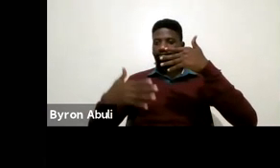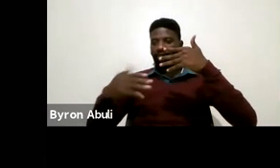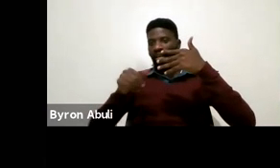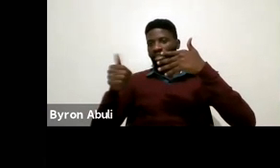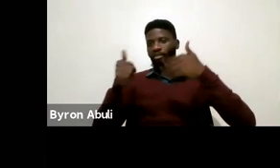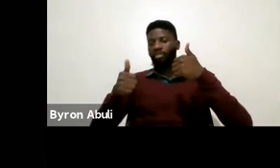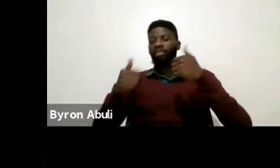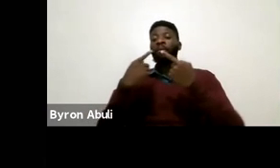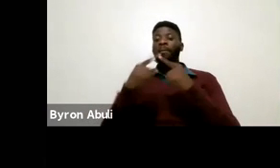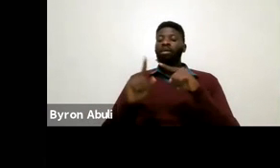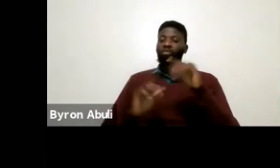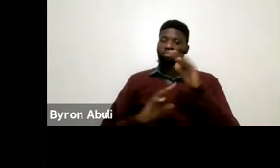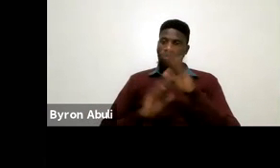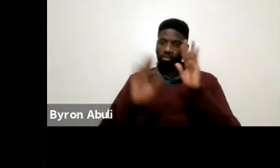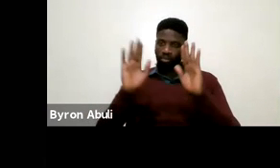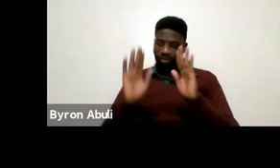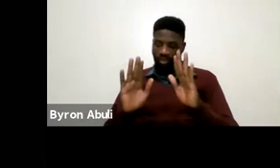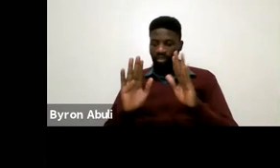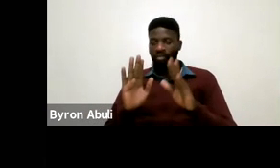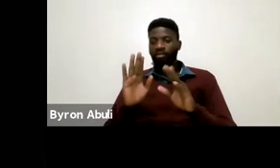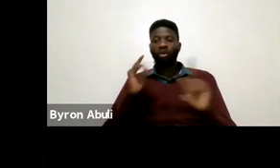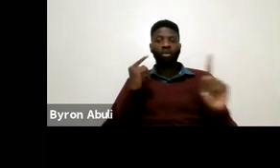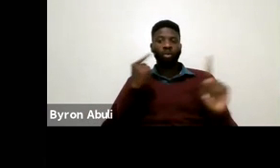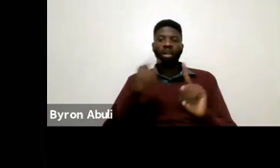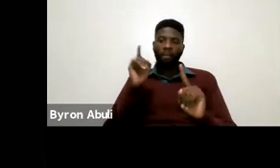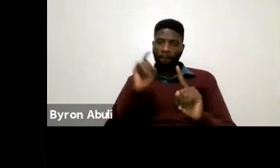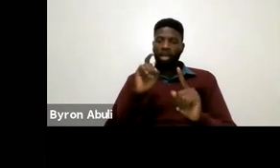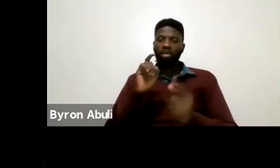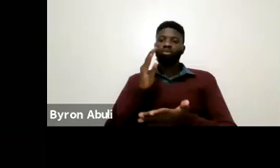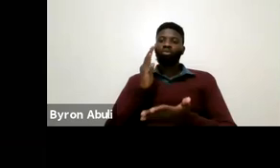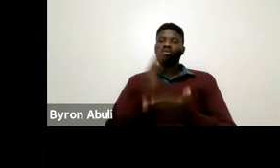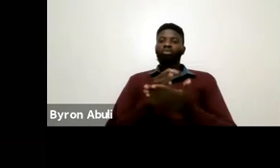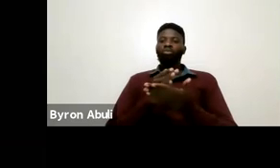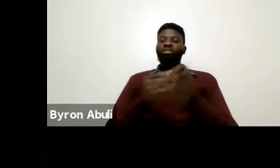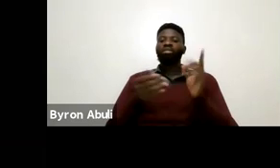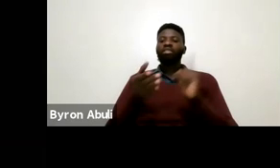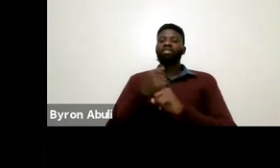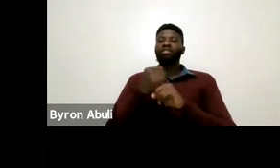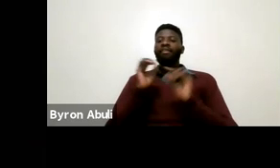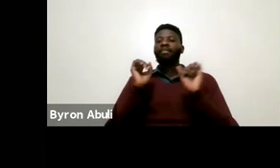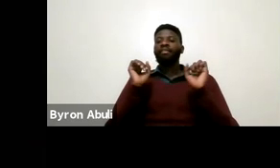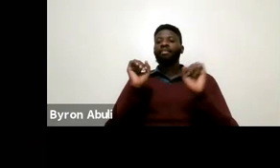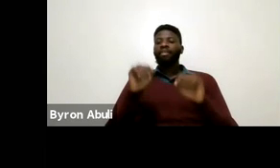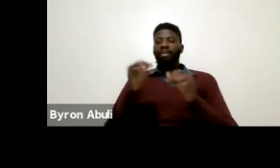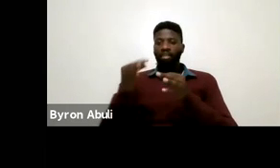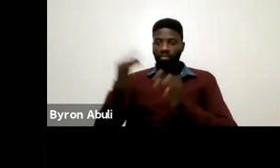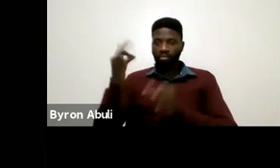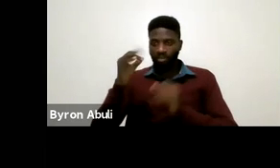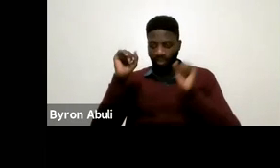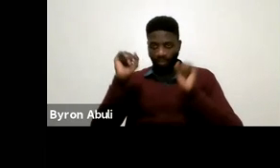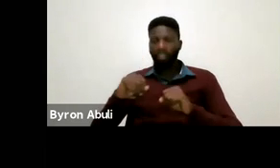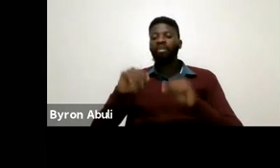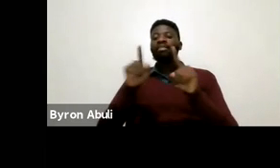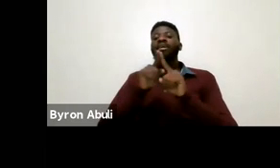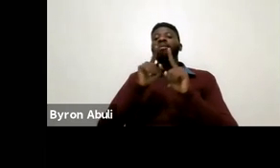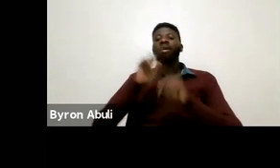the goals realistic, attainable, measurable, achievable, and of course, have a reason for the goal. Don't